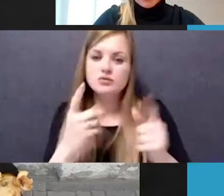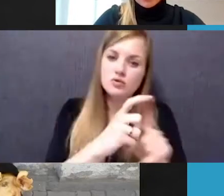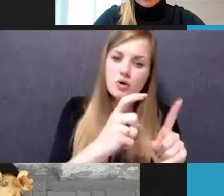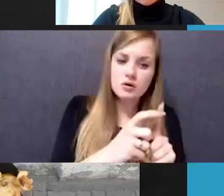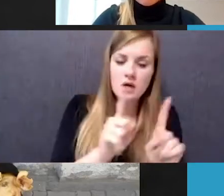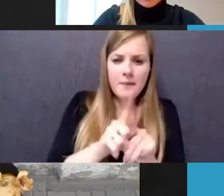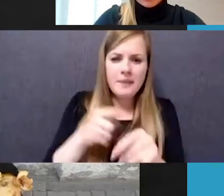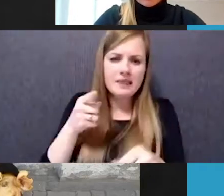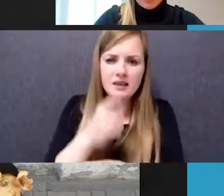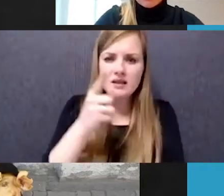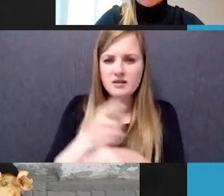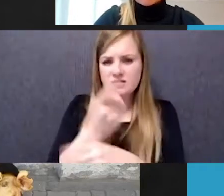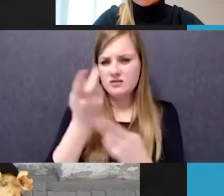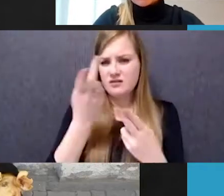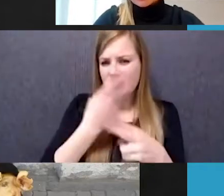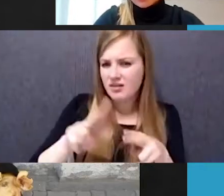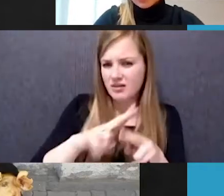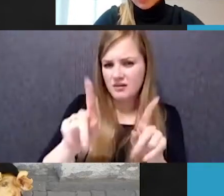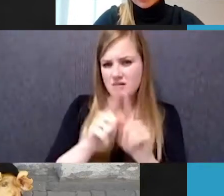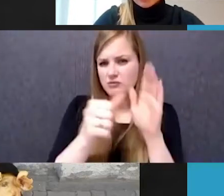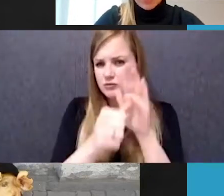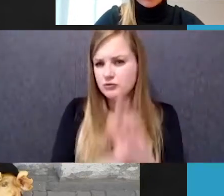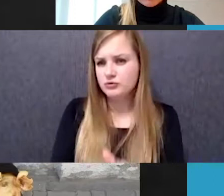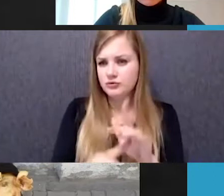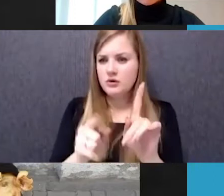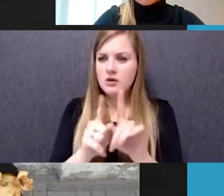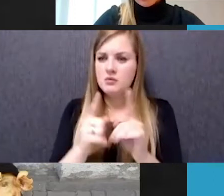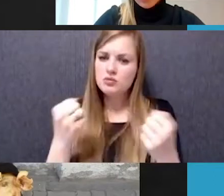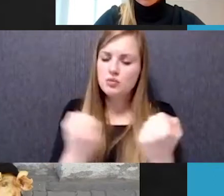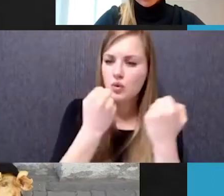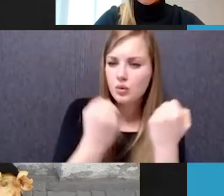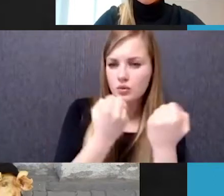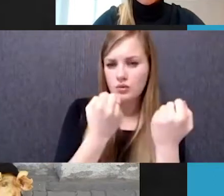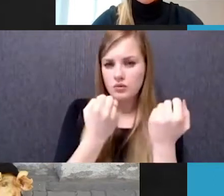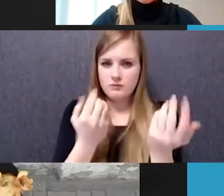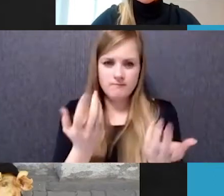And the form of taunting,